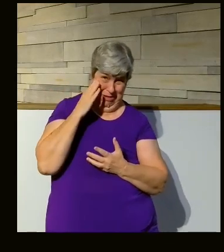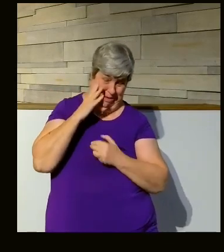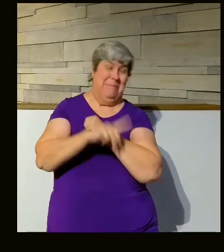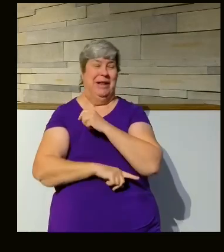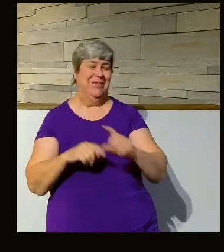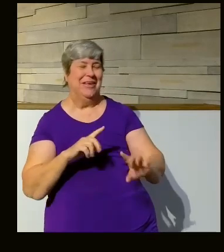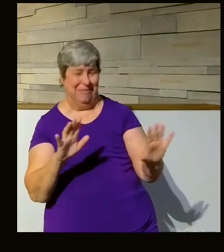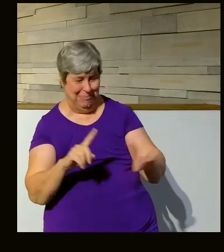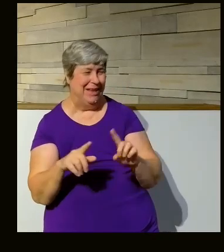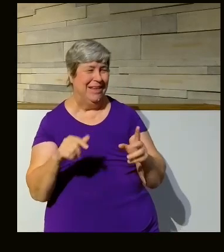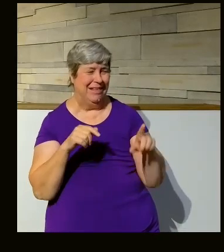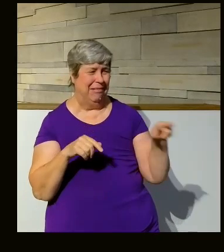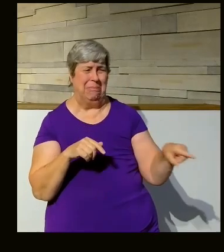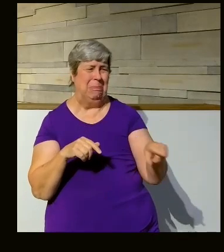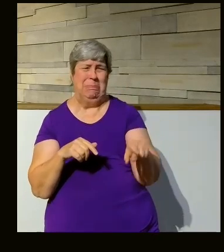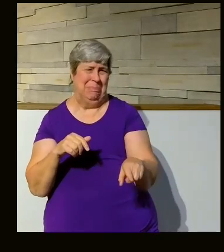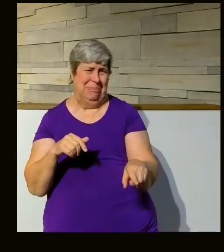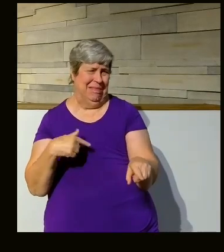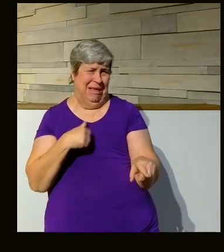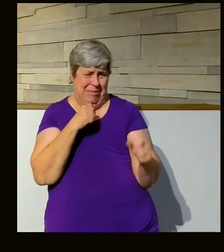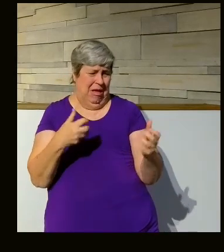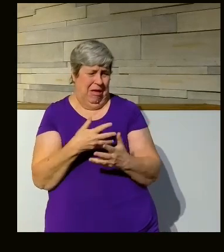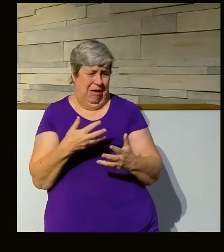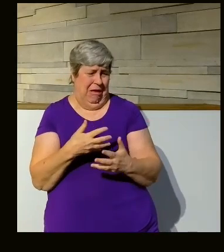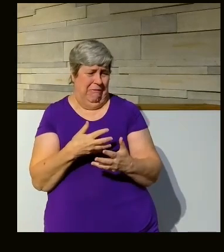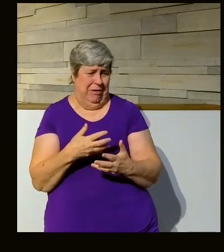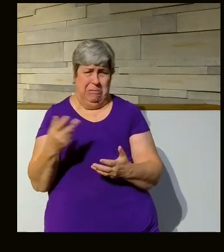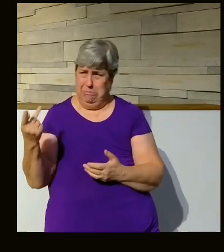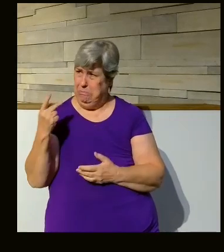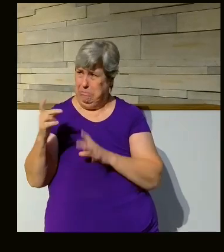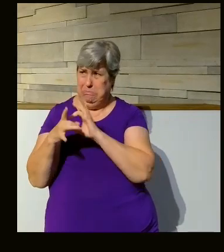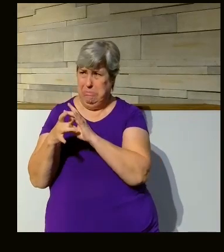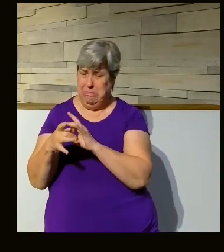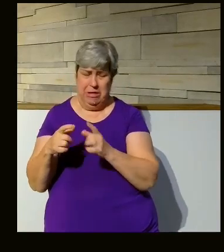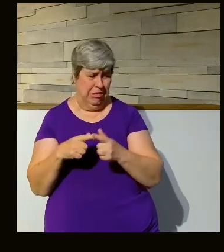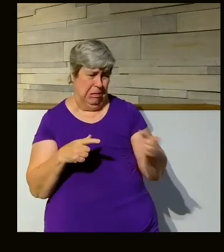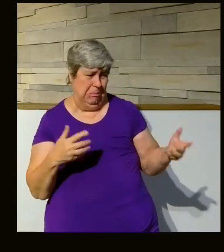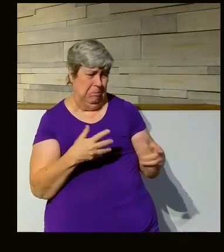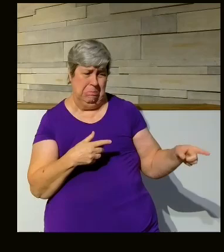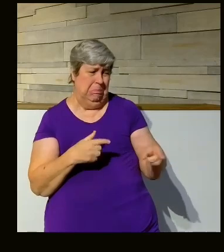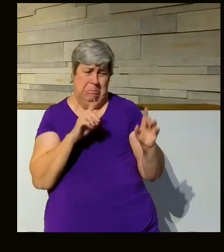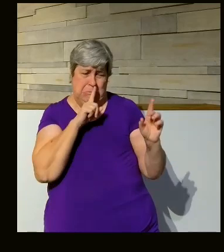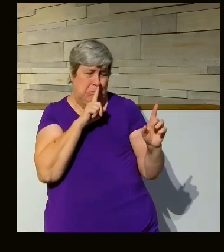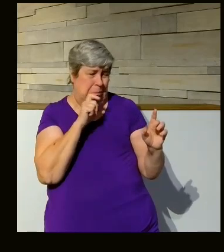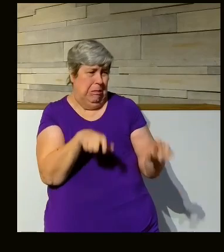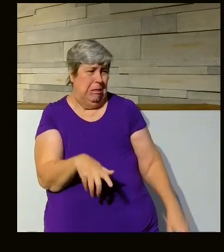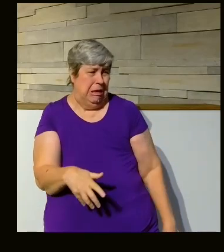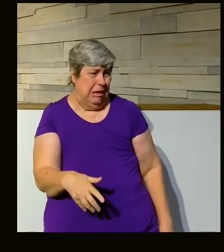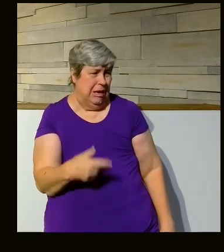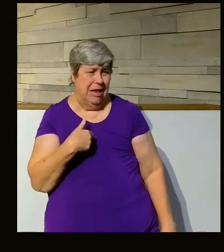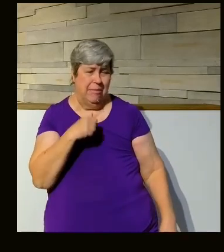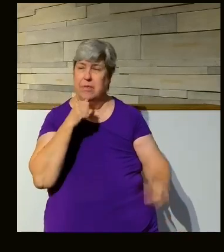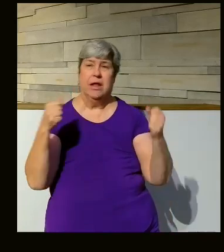I was afraid of dad then. But if we're good, dad and I are good, I'm not afraid of anything. I'm